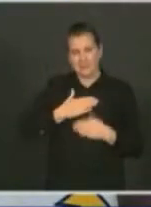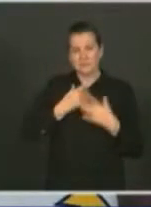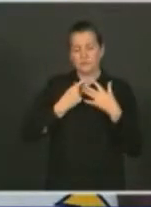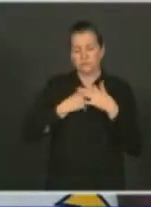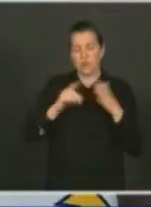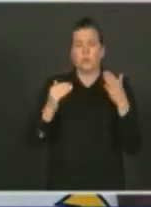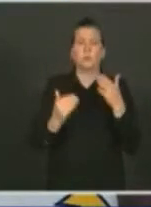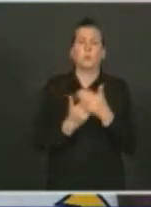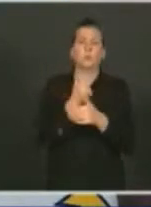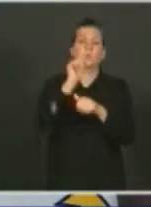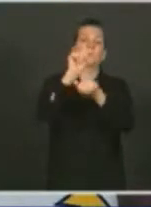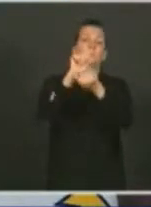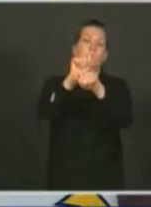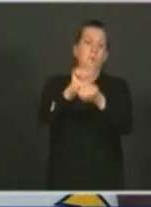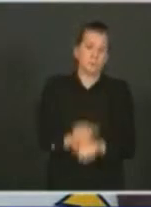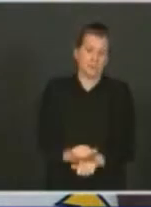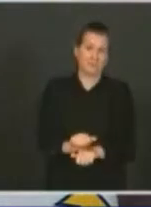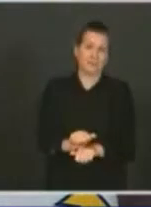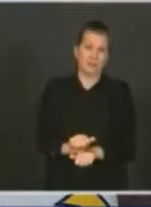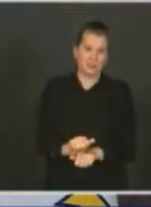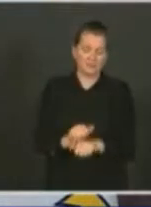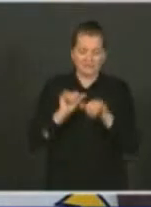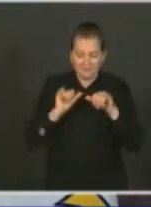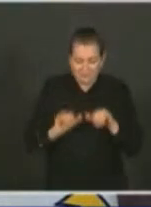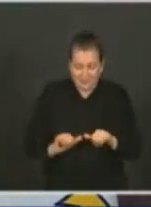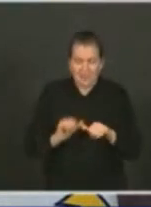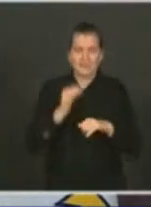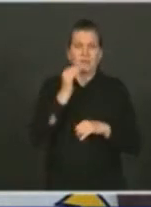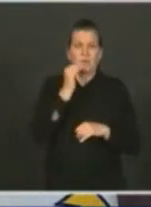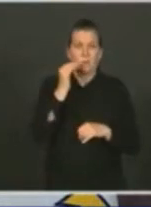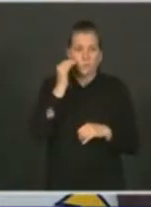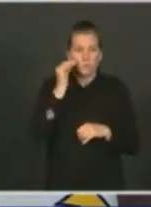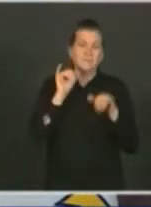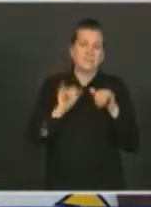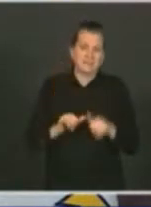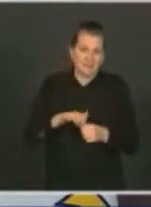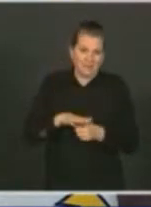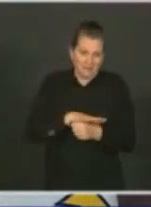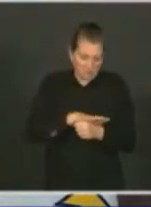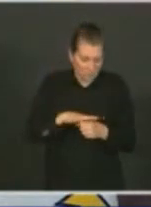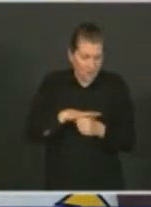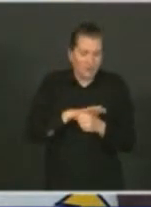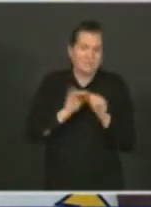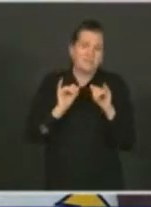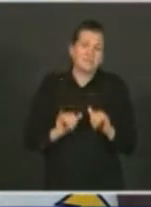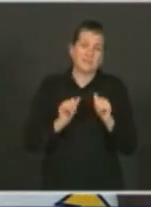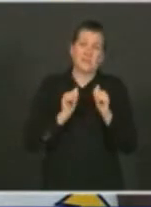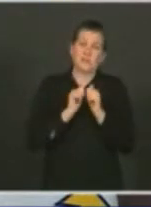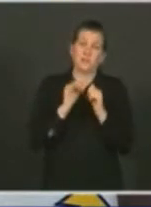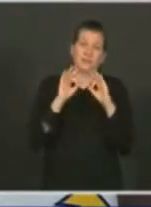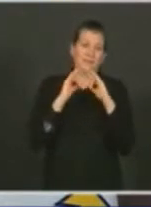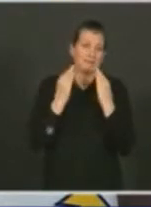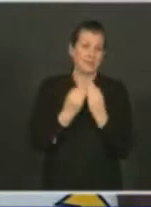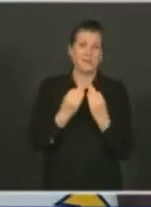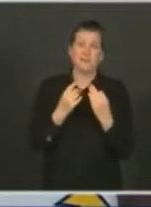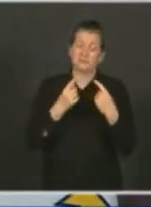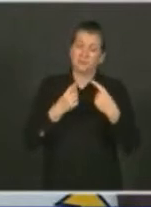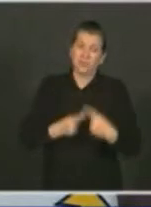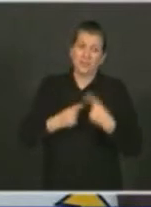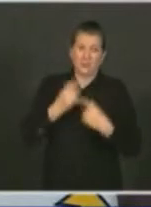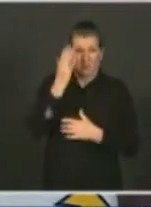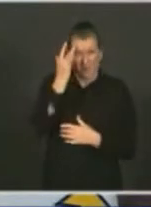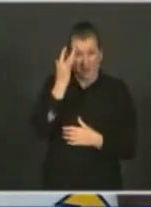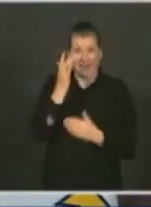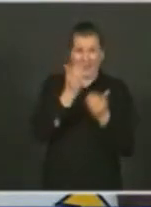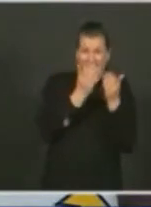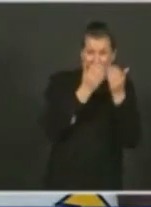so that you can stay home and stay local. Because as I just said, we're struggling now due to what happened over Halloween, and I can't let